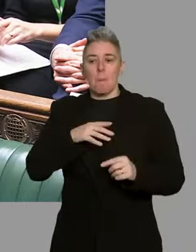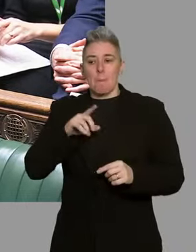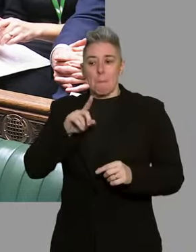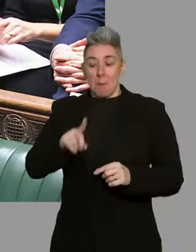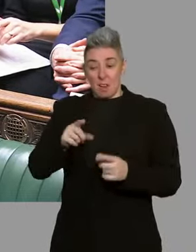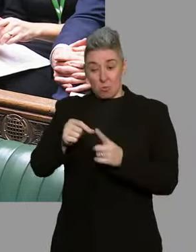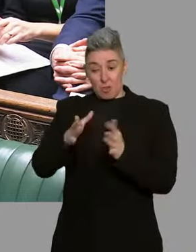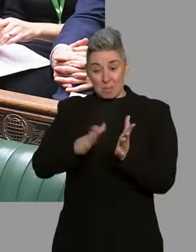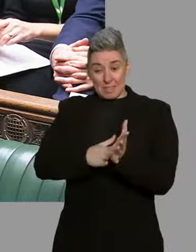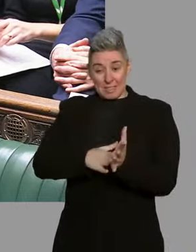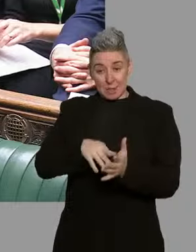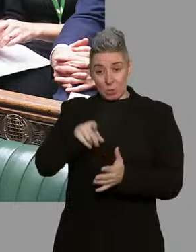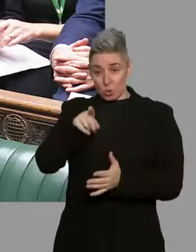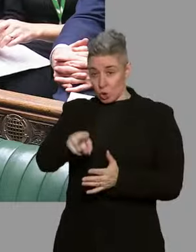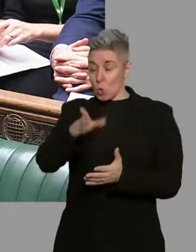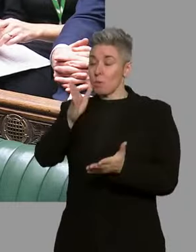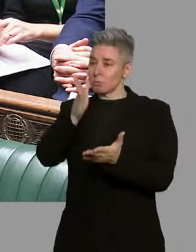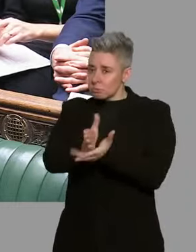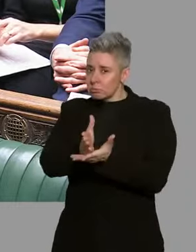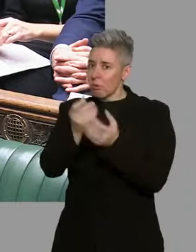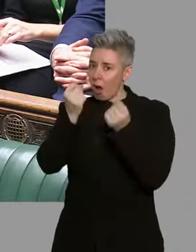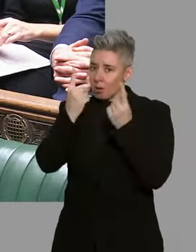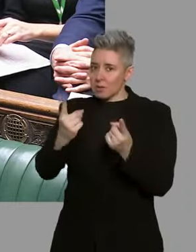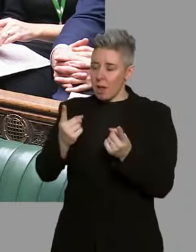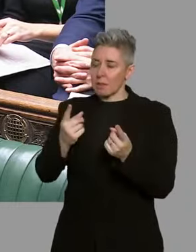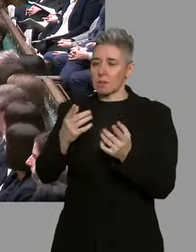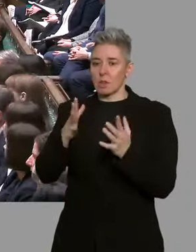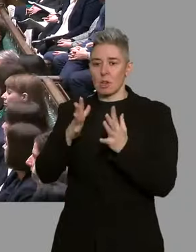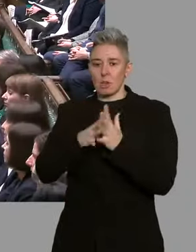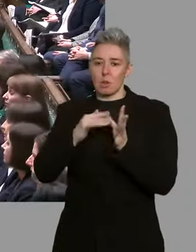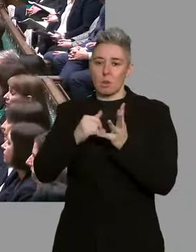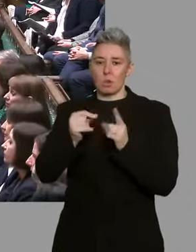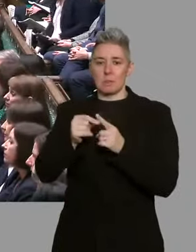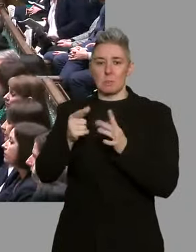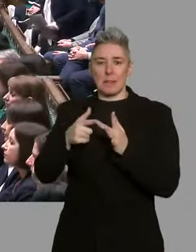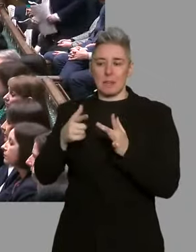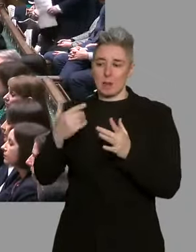down Wasby women feel today?